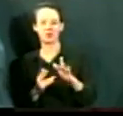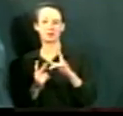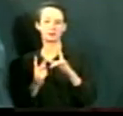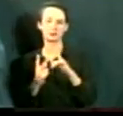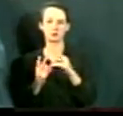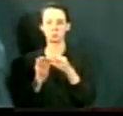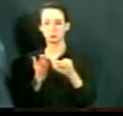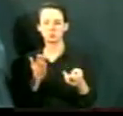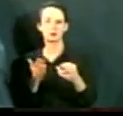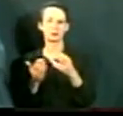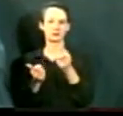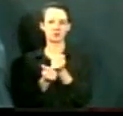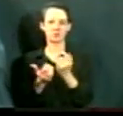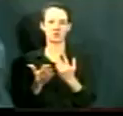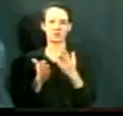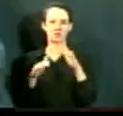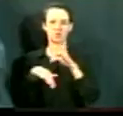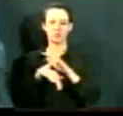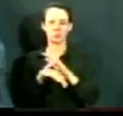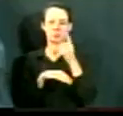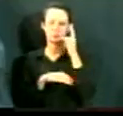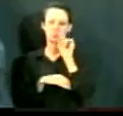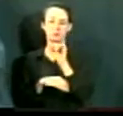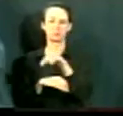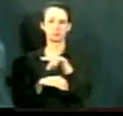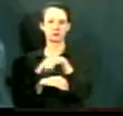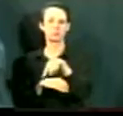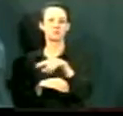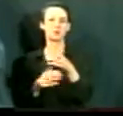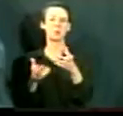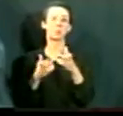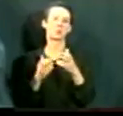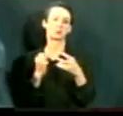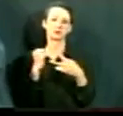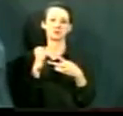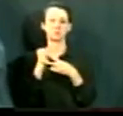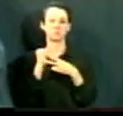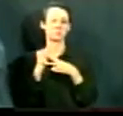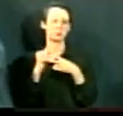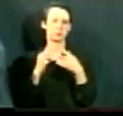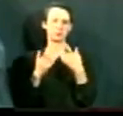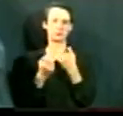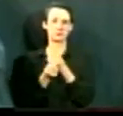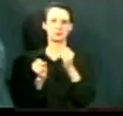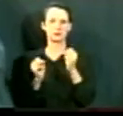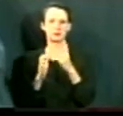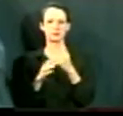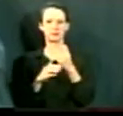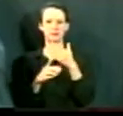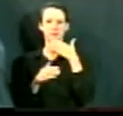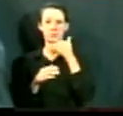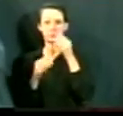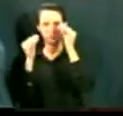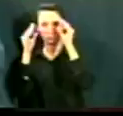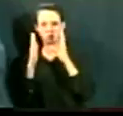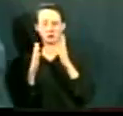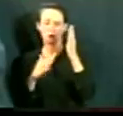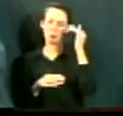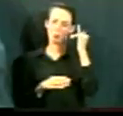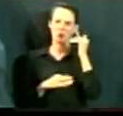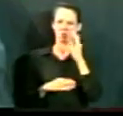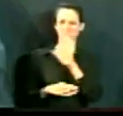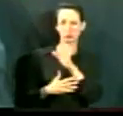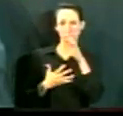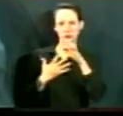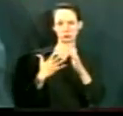everything available to them because we want to keep the best teachers. Then why would we go and limit their choices?